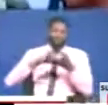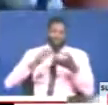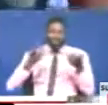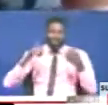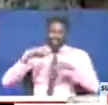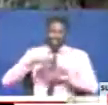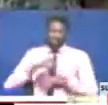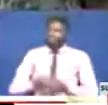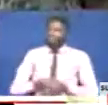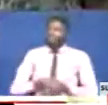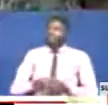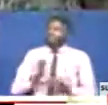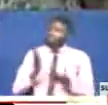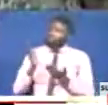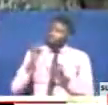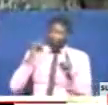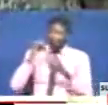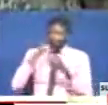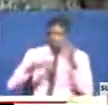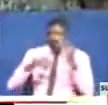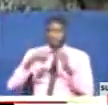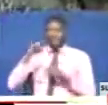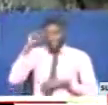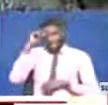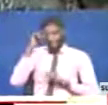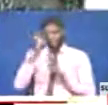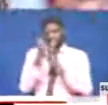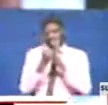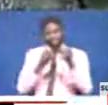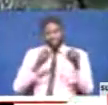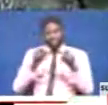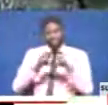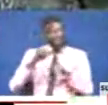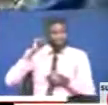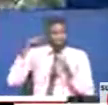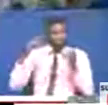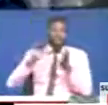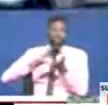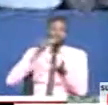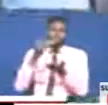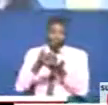is the command of the legislative agenda and the political party's fund that is apportioned